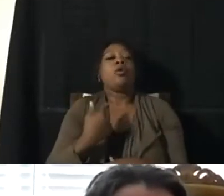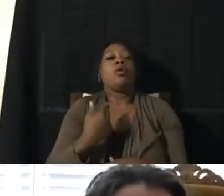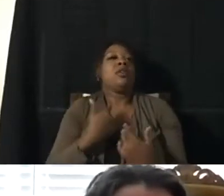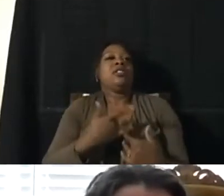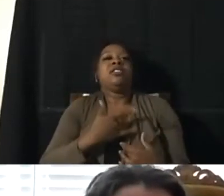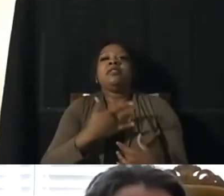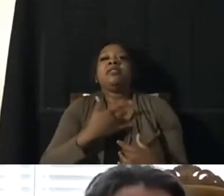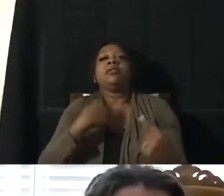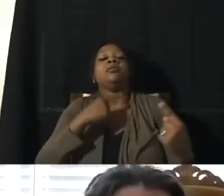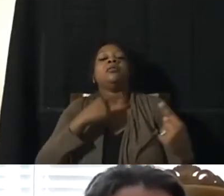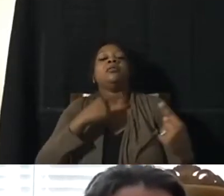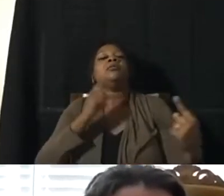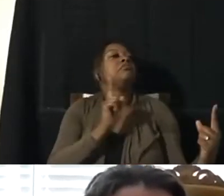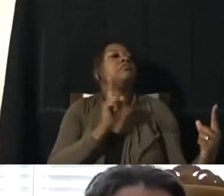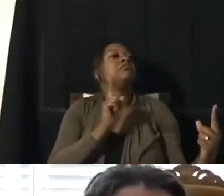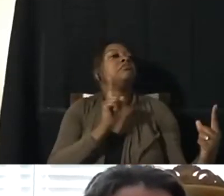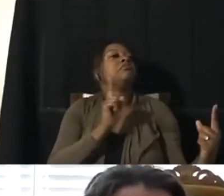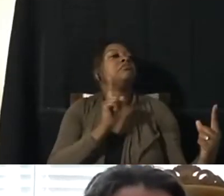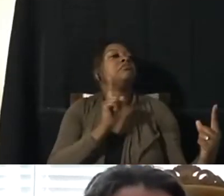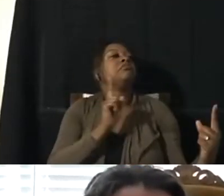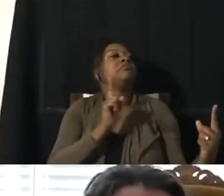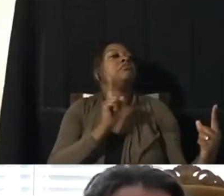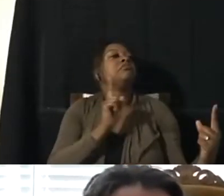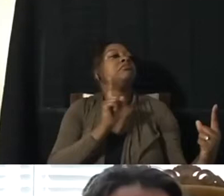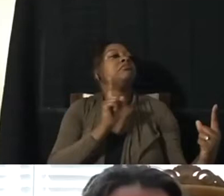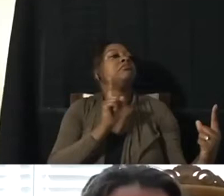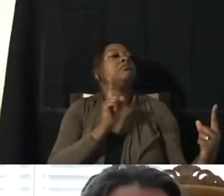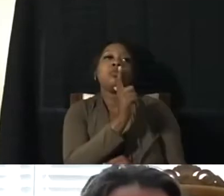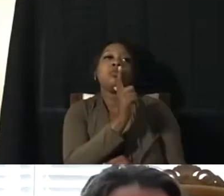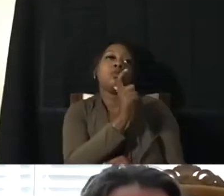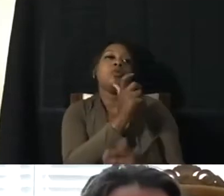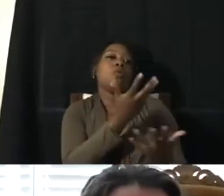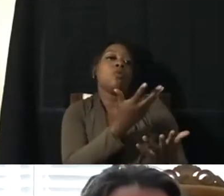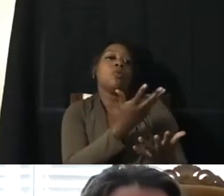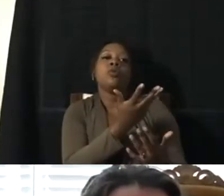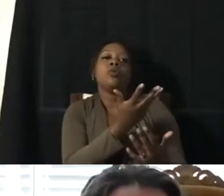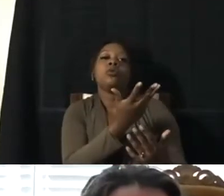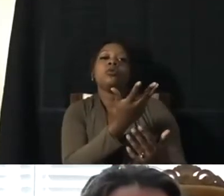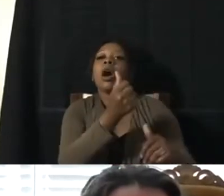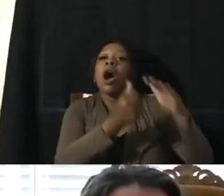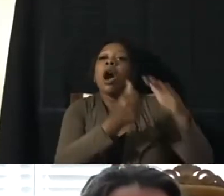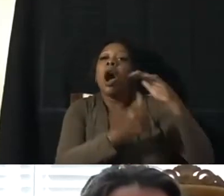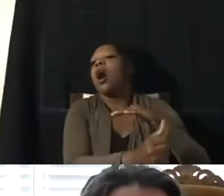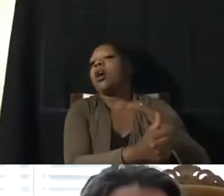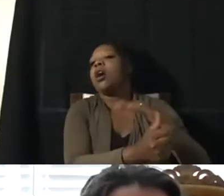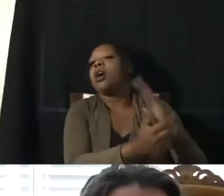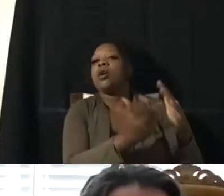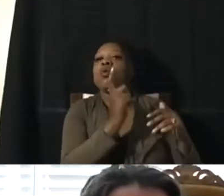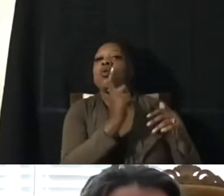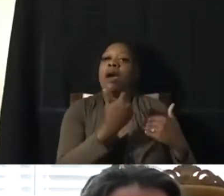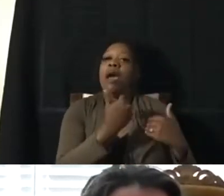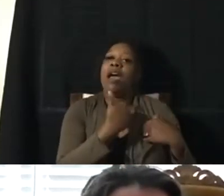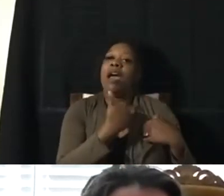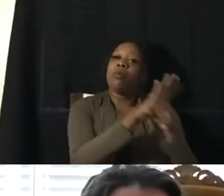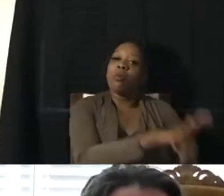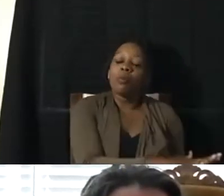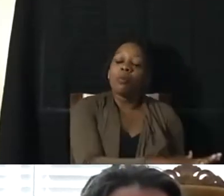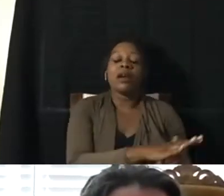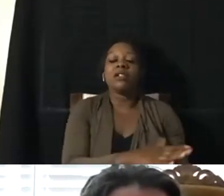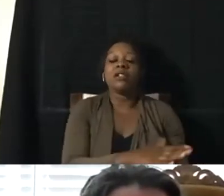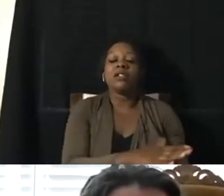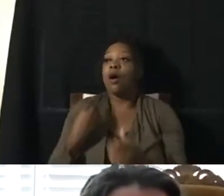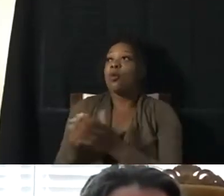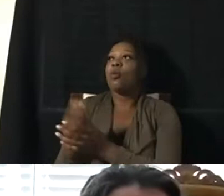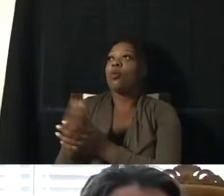margins because growing up, I didn't see people like me. And so, I just